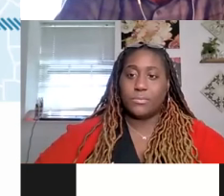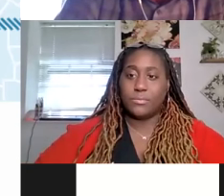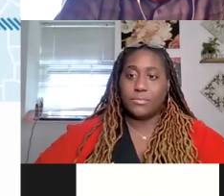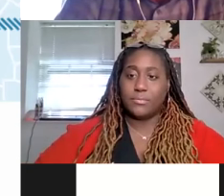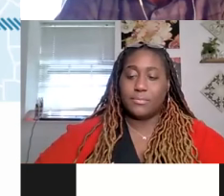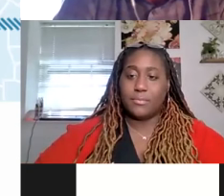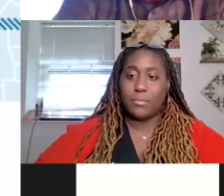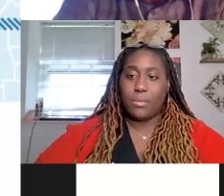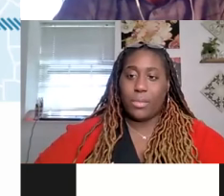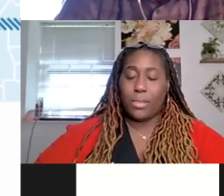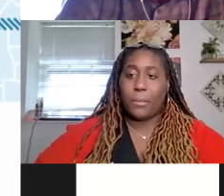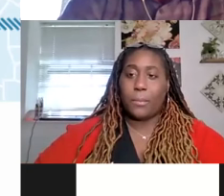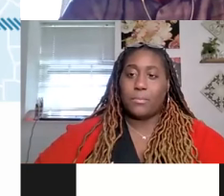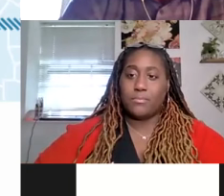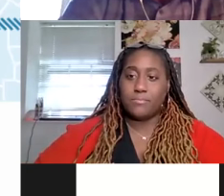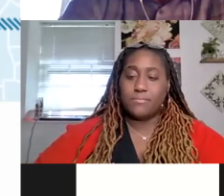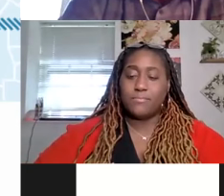say, here's the answer.